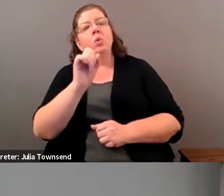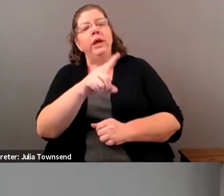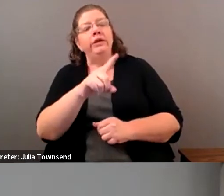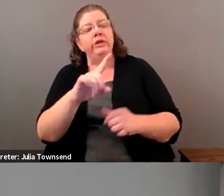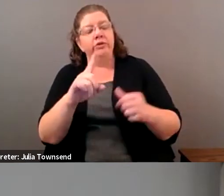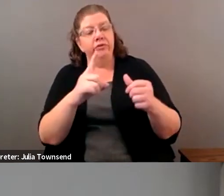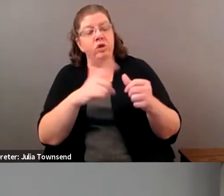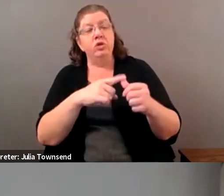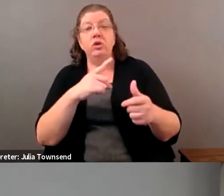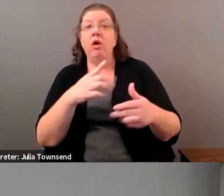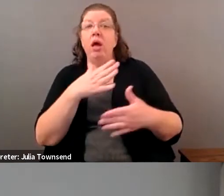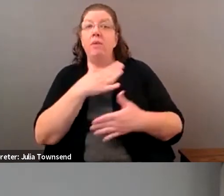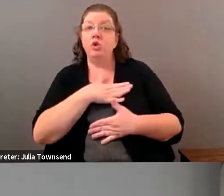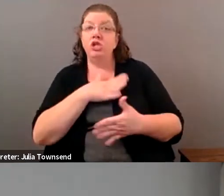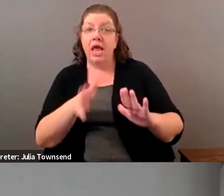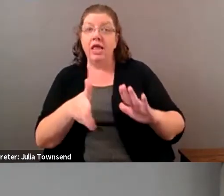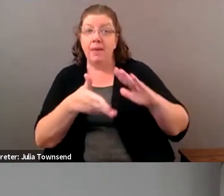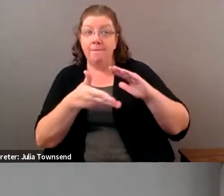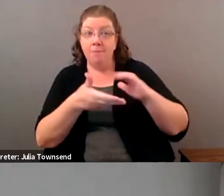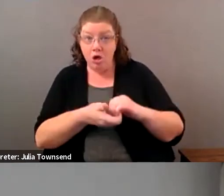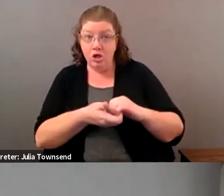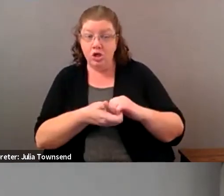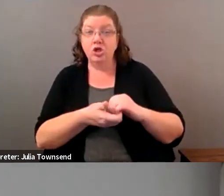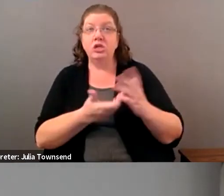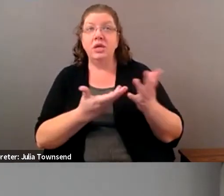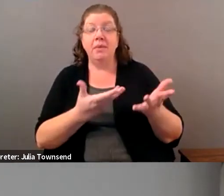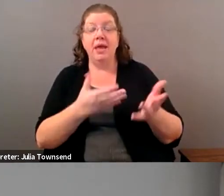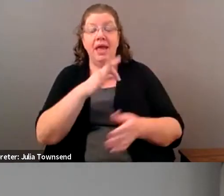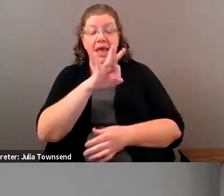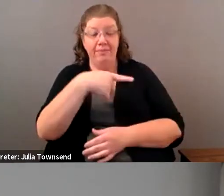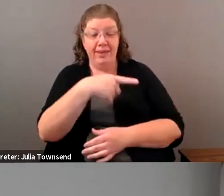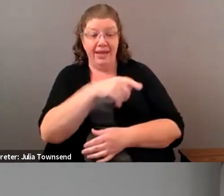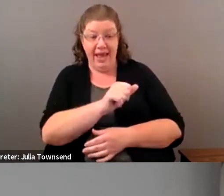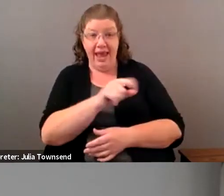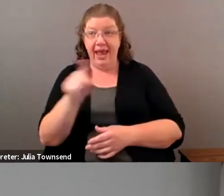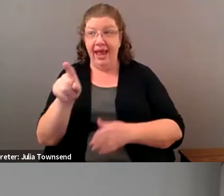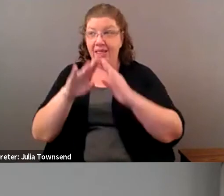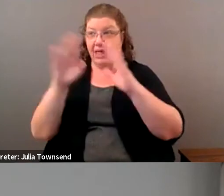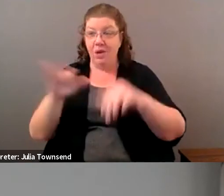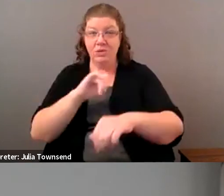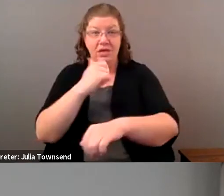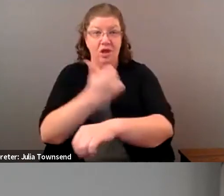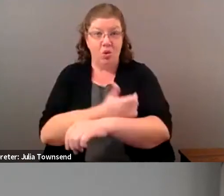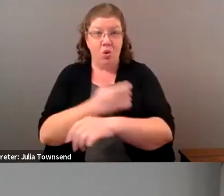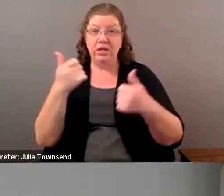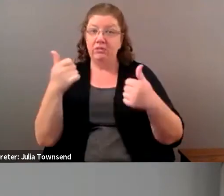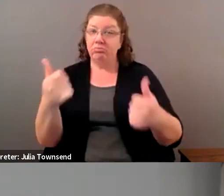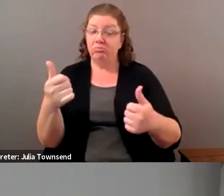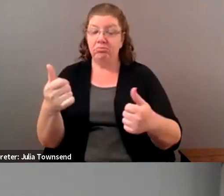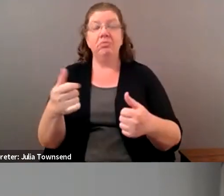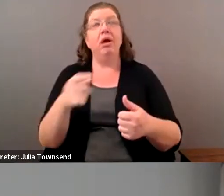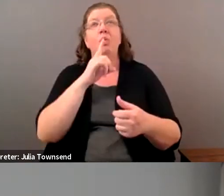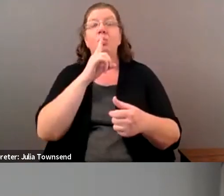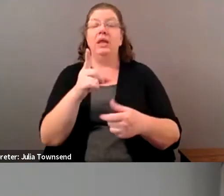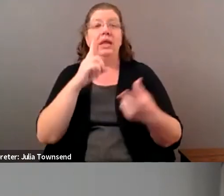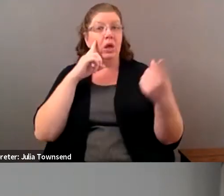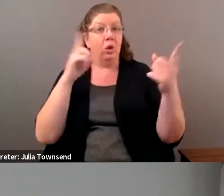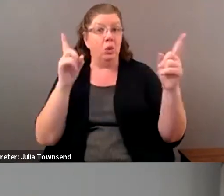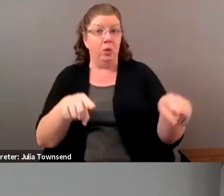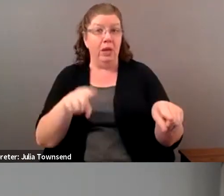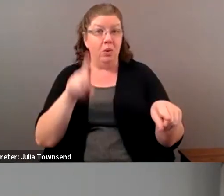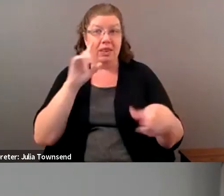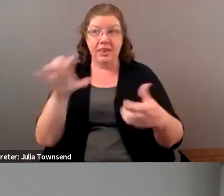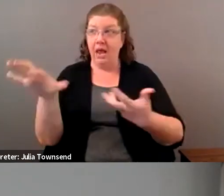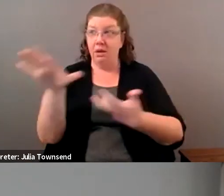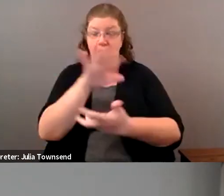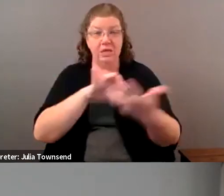appreciate the partnership between, FPA and the Housing Authority. I certainly agree with the mix, with